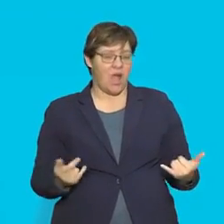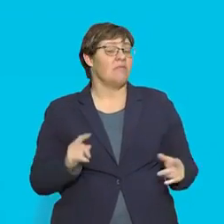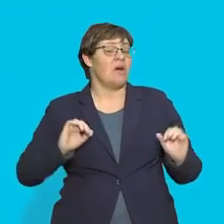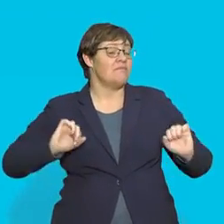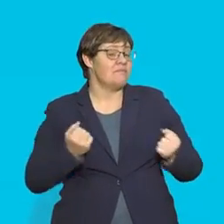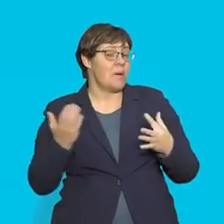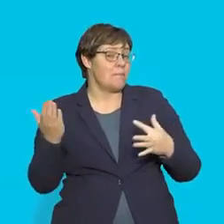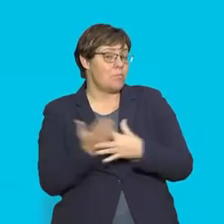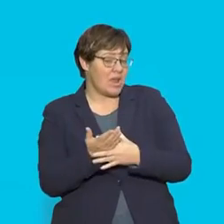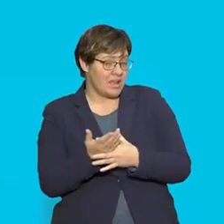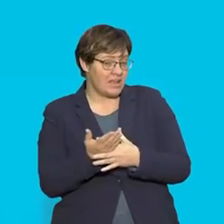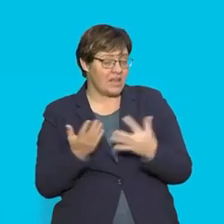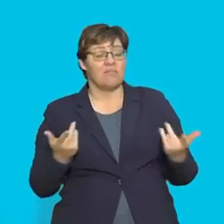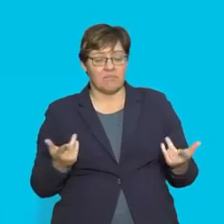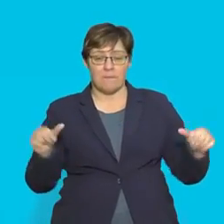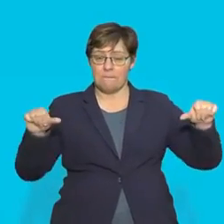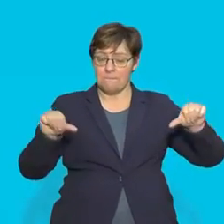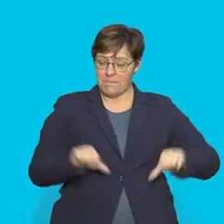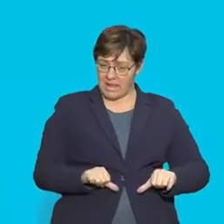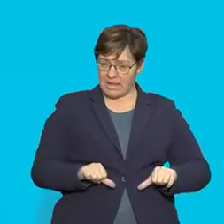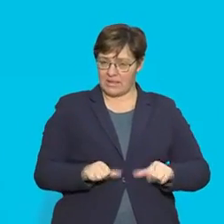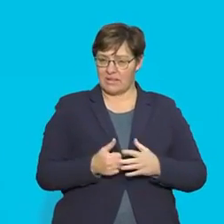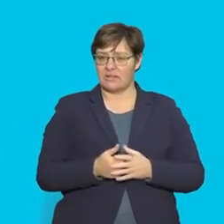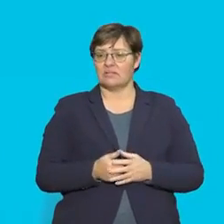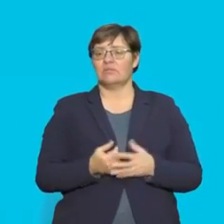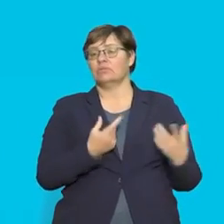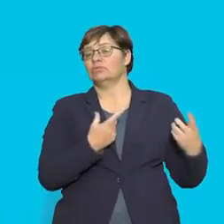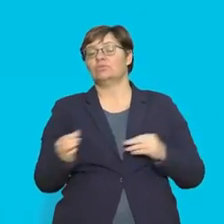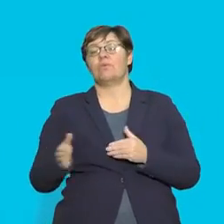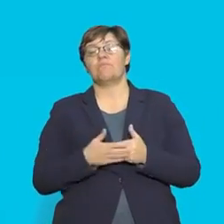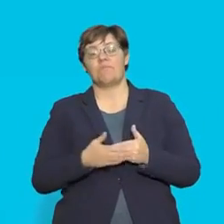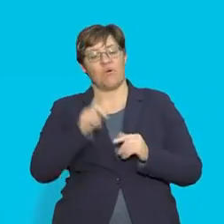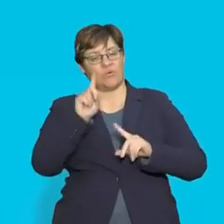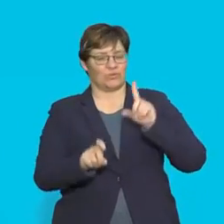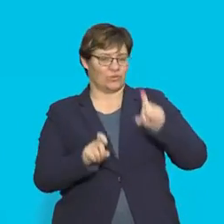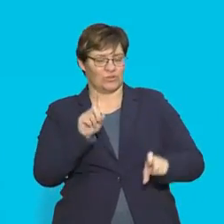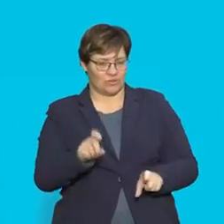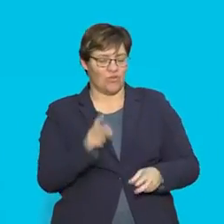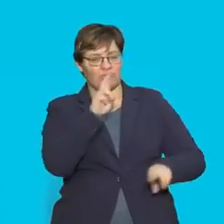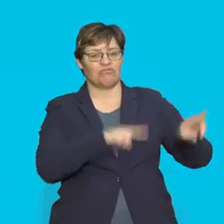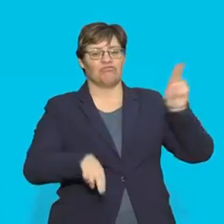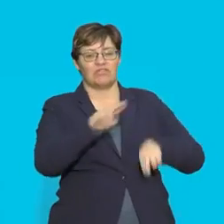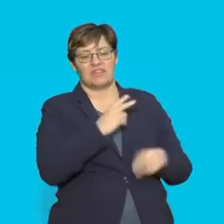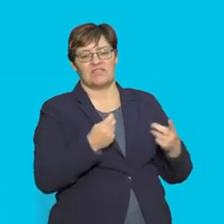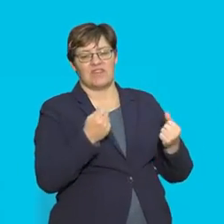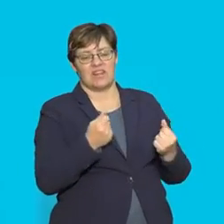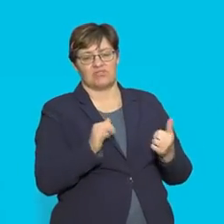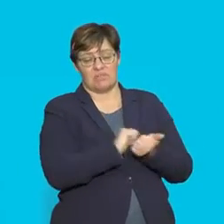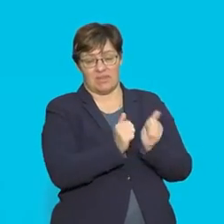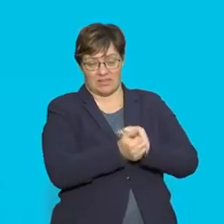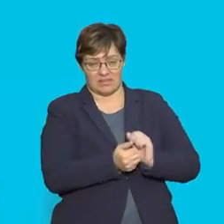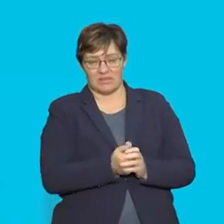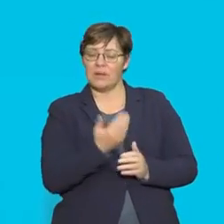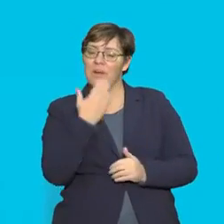want us to take a quick ad break, and when we come back, we're going to be then doing some more questions on revising financial